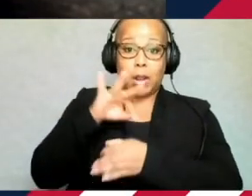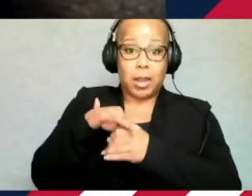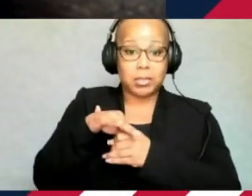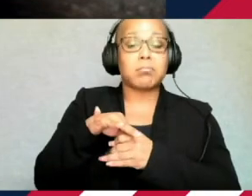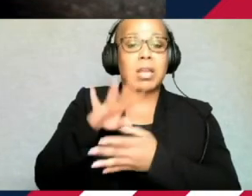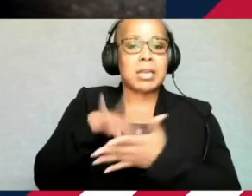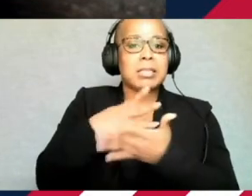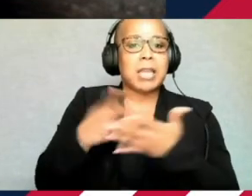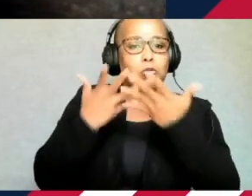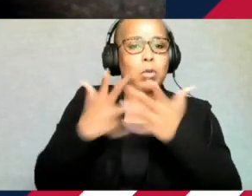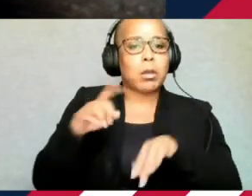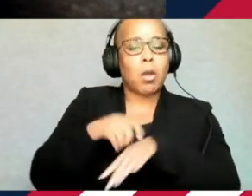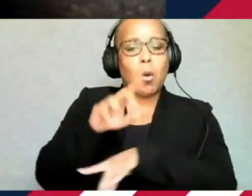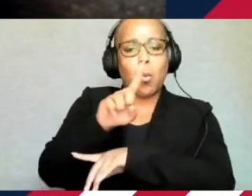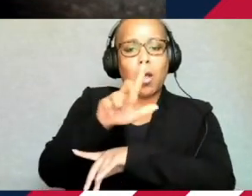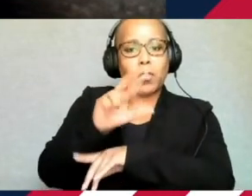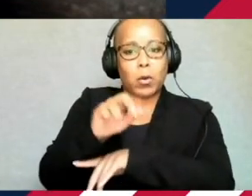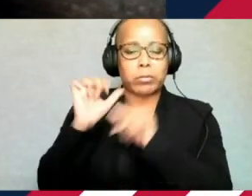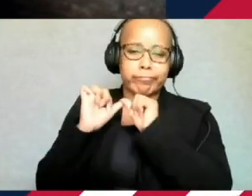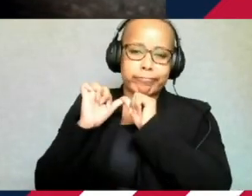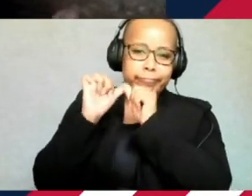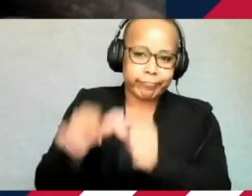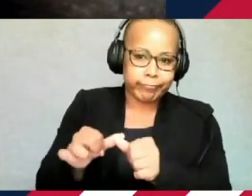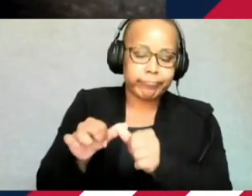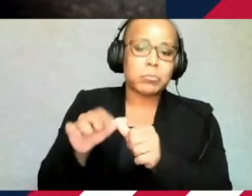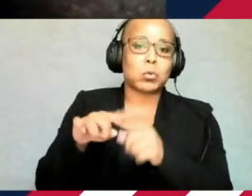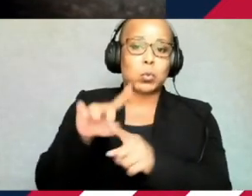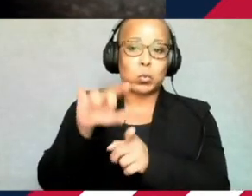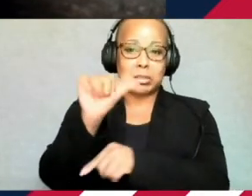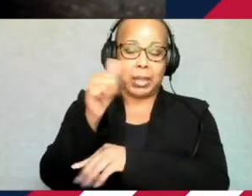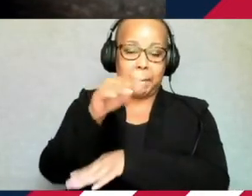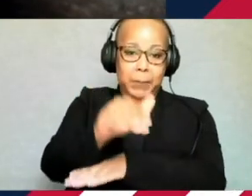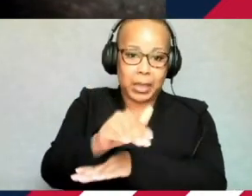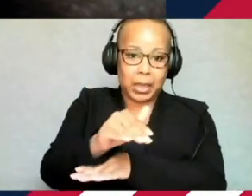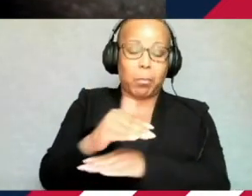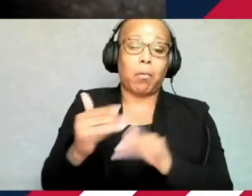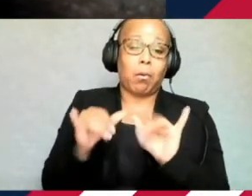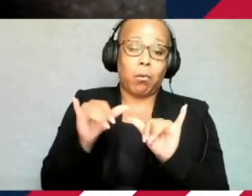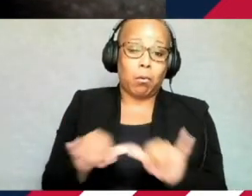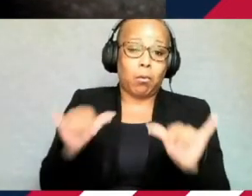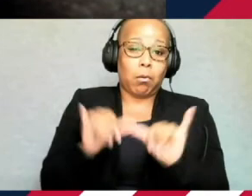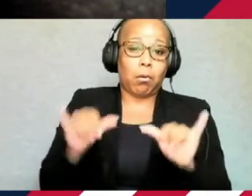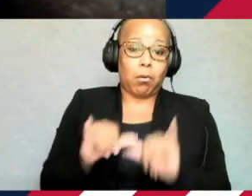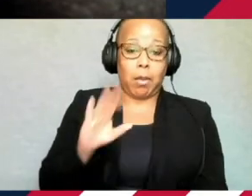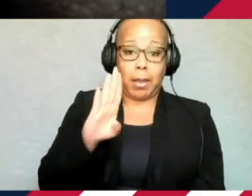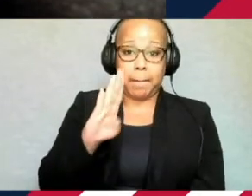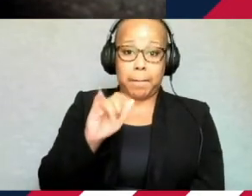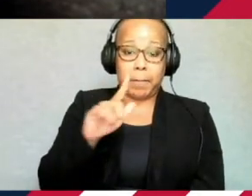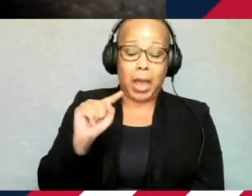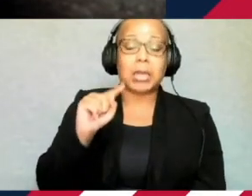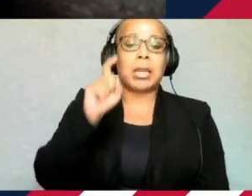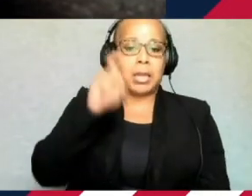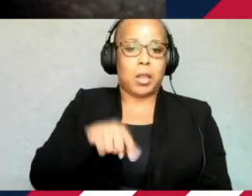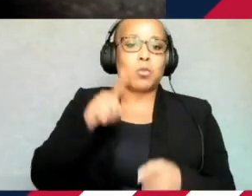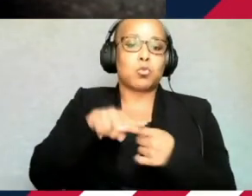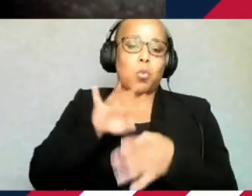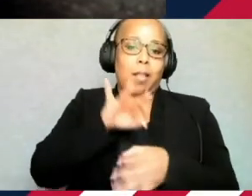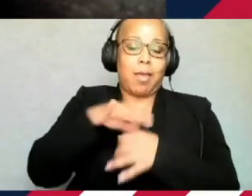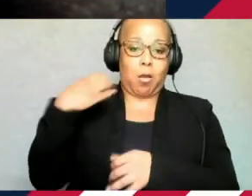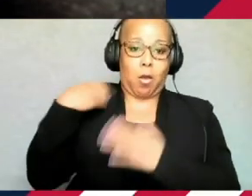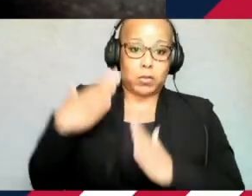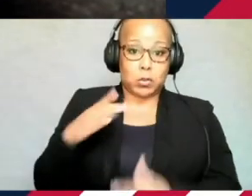at 1:30 p.m., but it went to 10 p.m. as round after round of balloting was needed to elect officers. DNC members